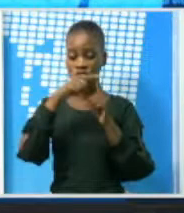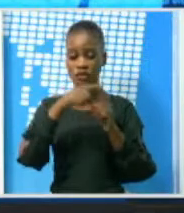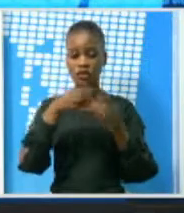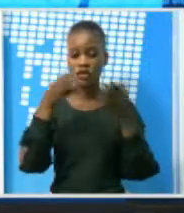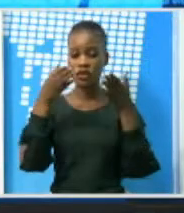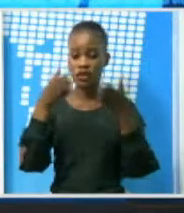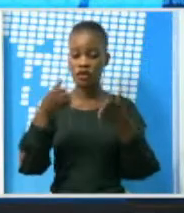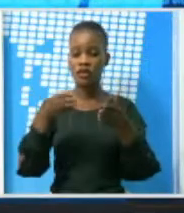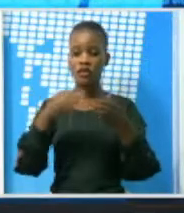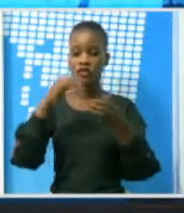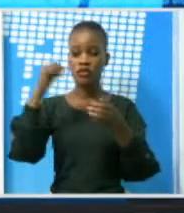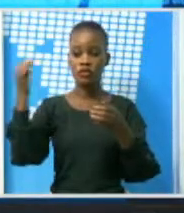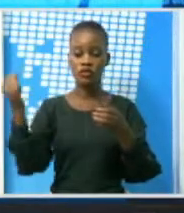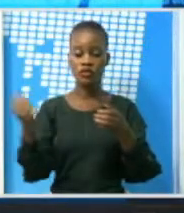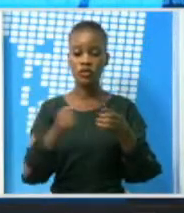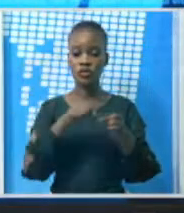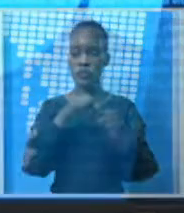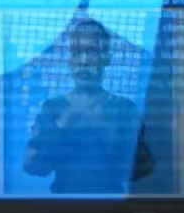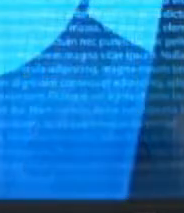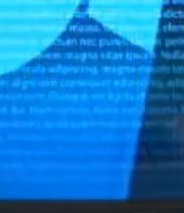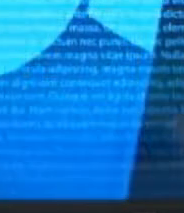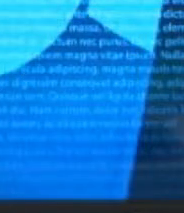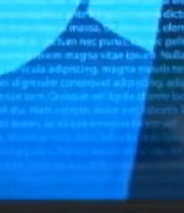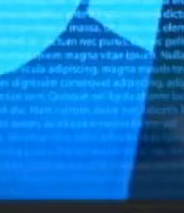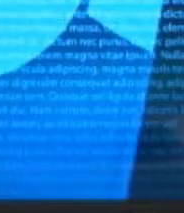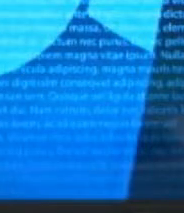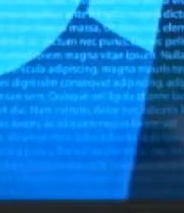the labor externalization. Please don't go away.